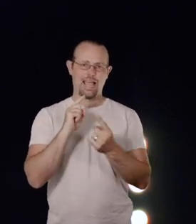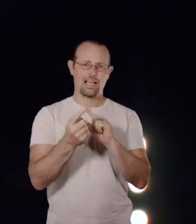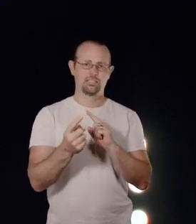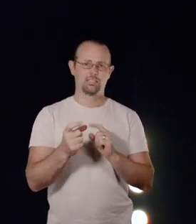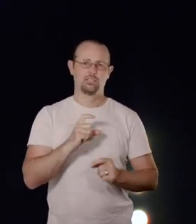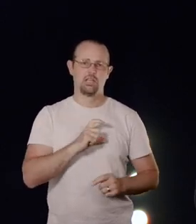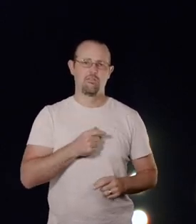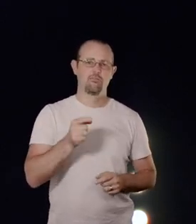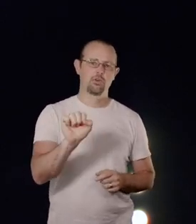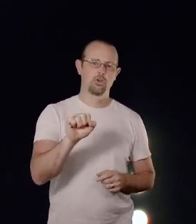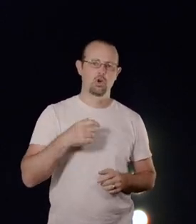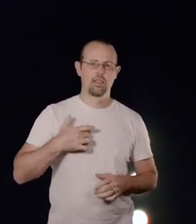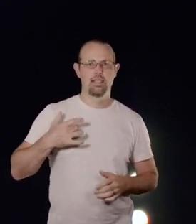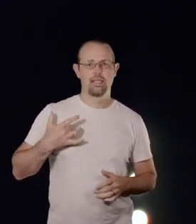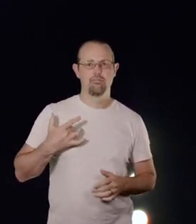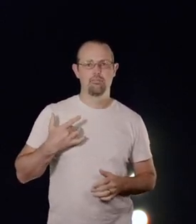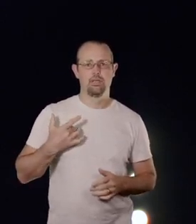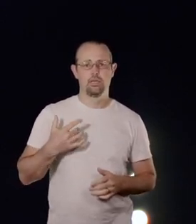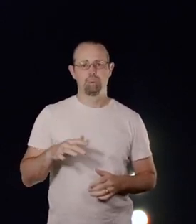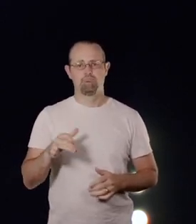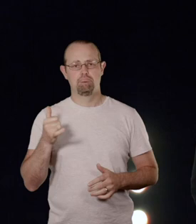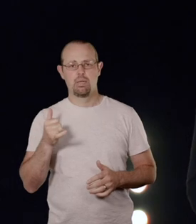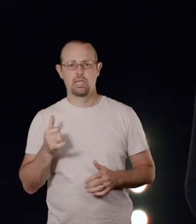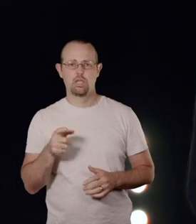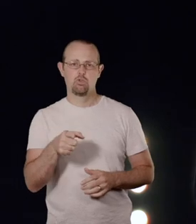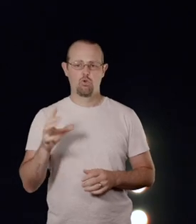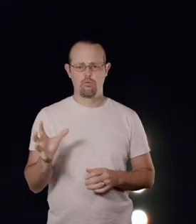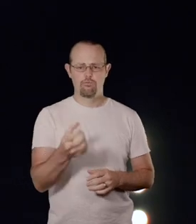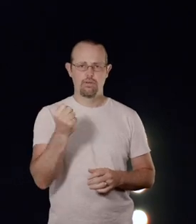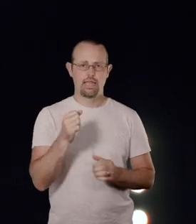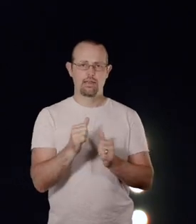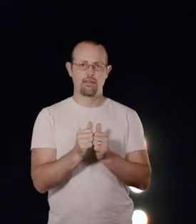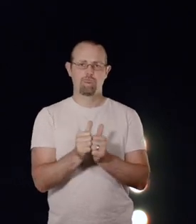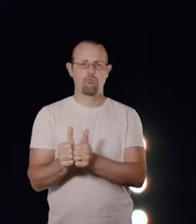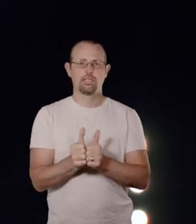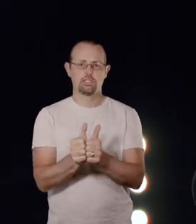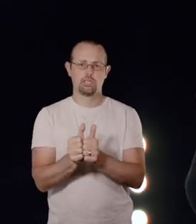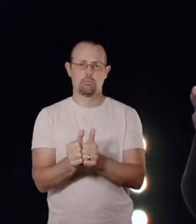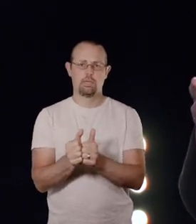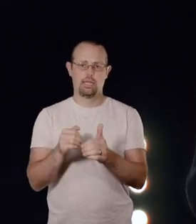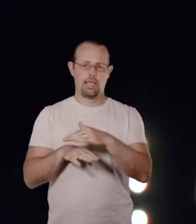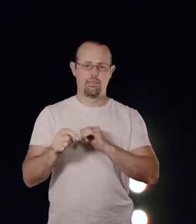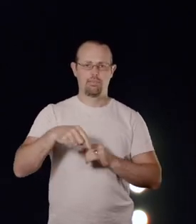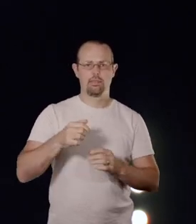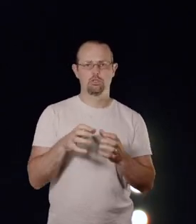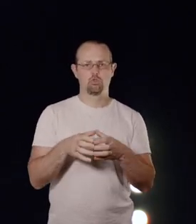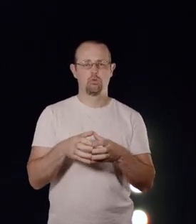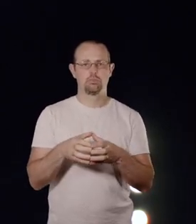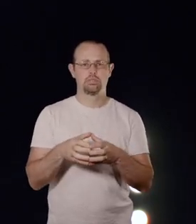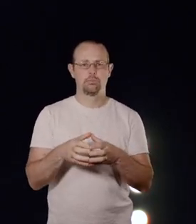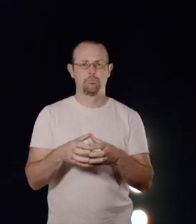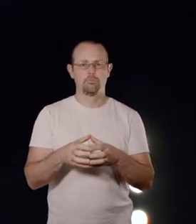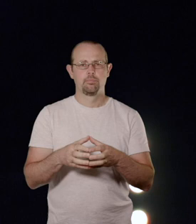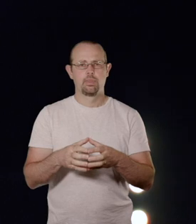find friendship through some of these groups that I've mentioned. I'll talk about The Box right at the end again today before I finish sharing. But I want